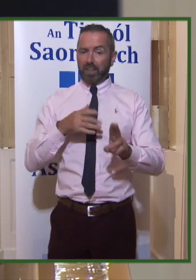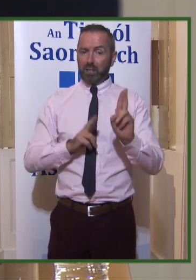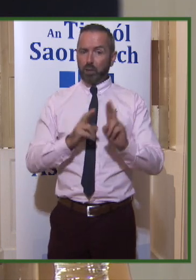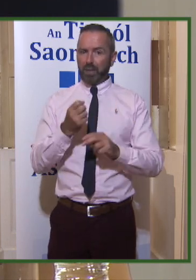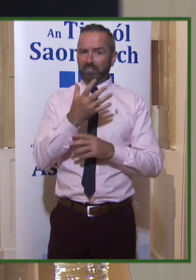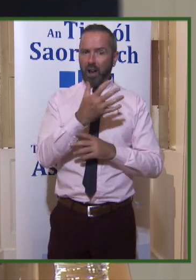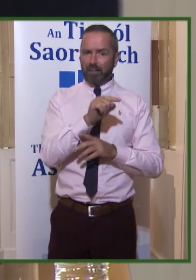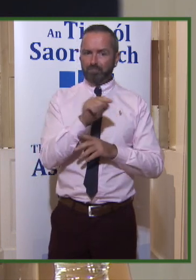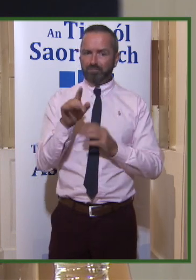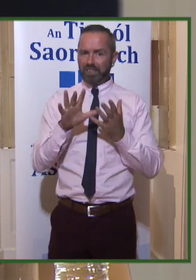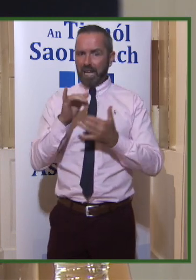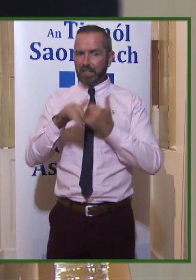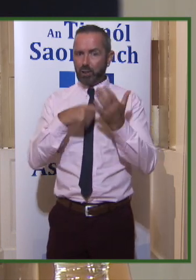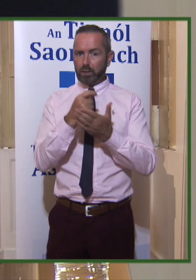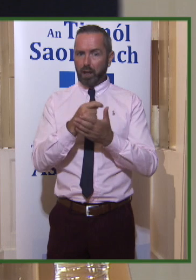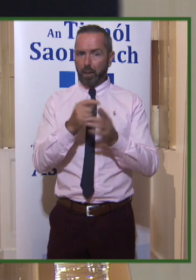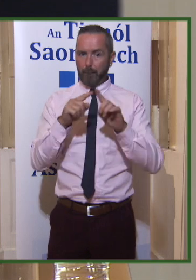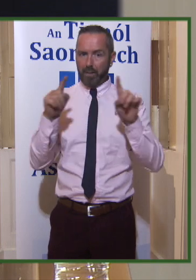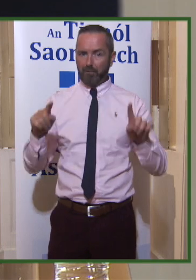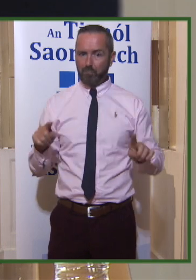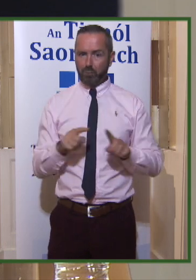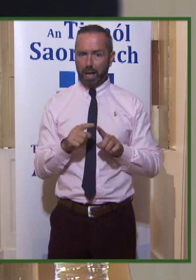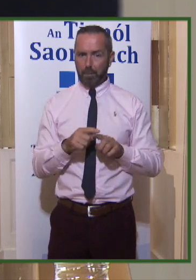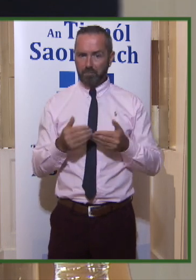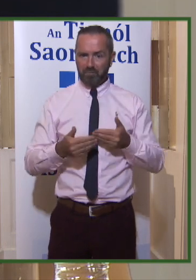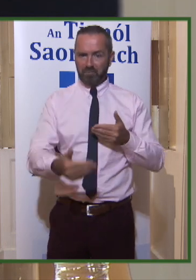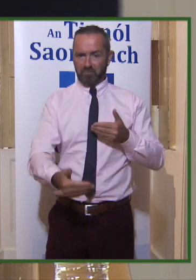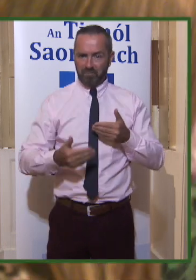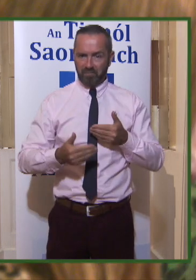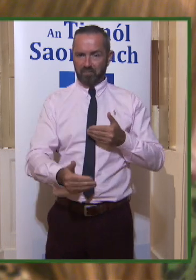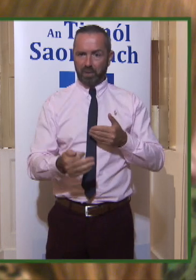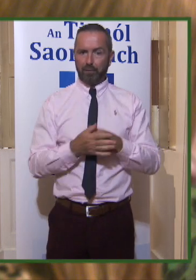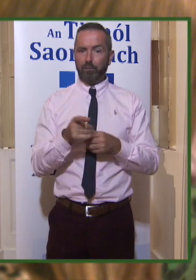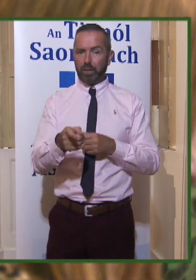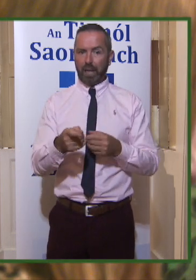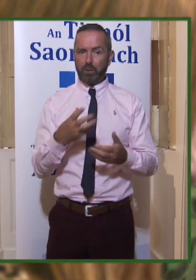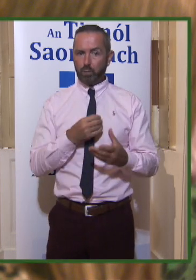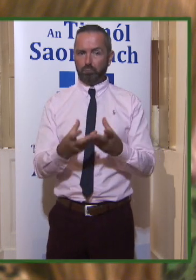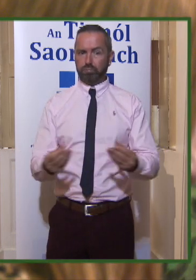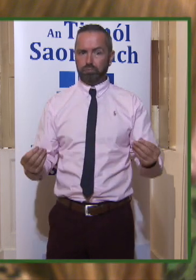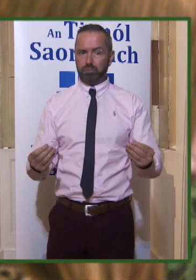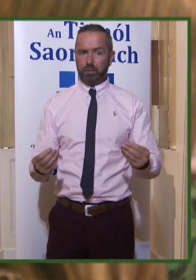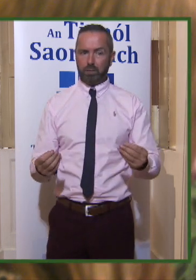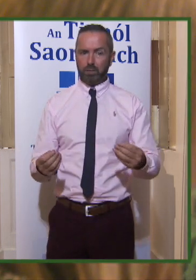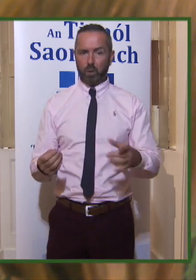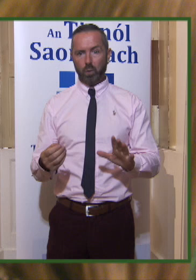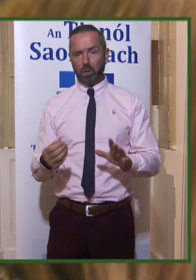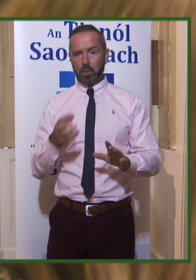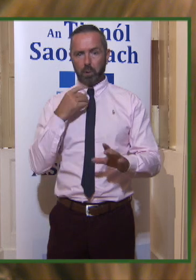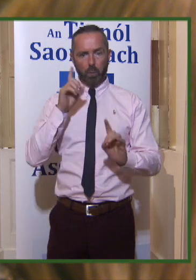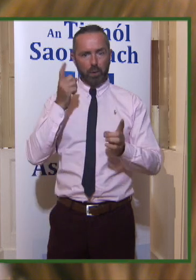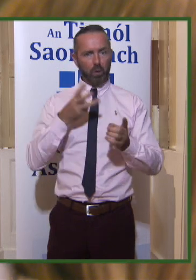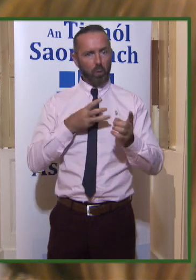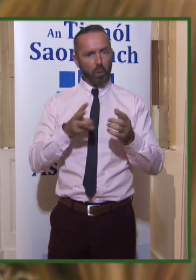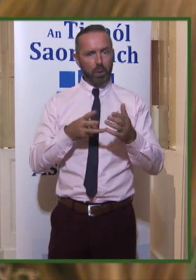frame for that particular issue. And rather than being restrictive, because we don't know when it's going to start,